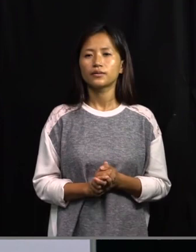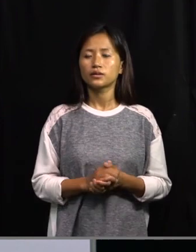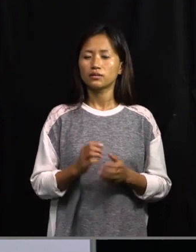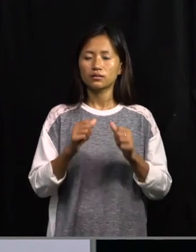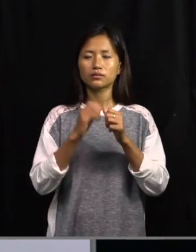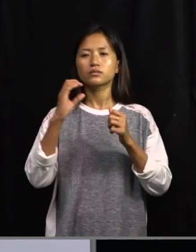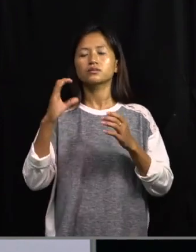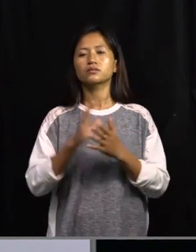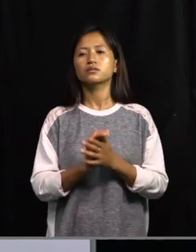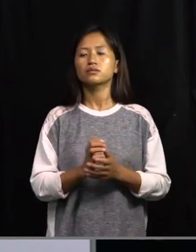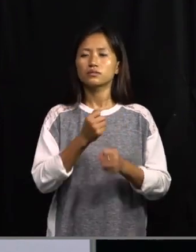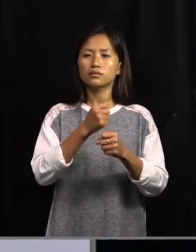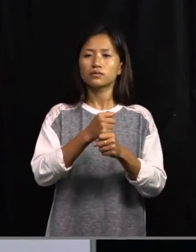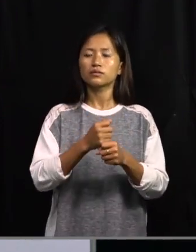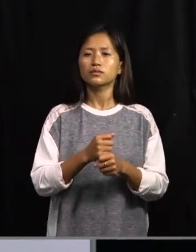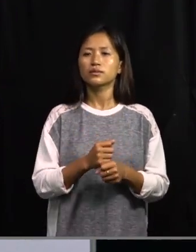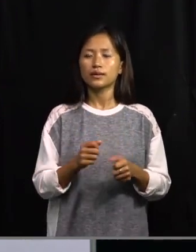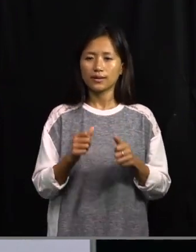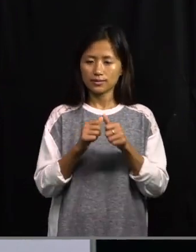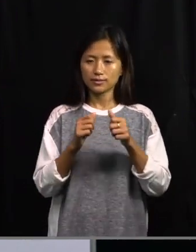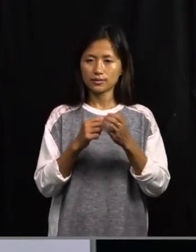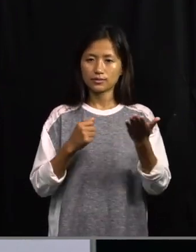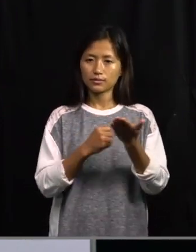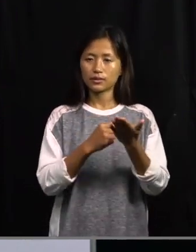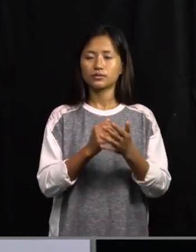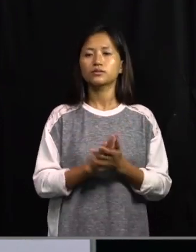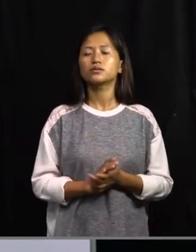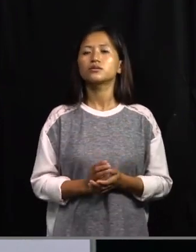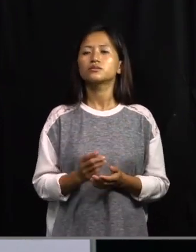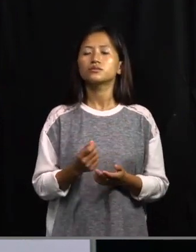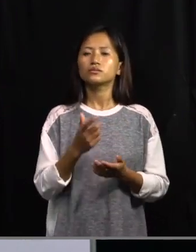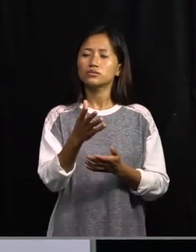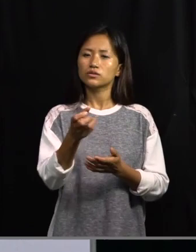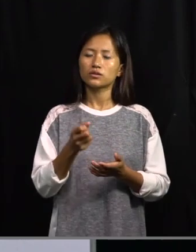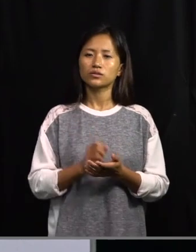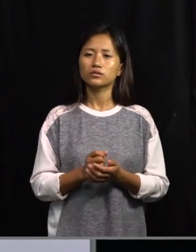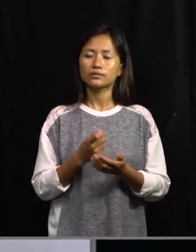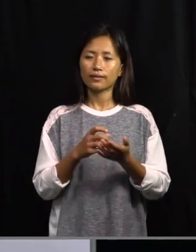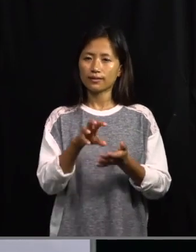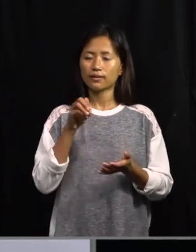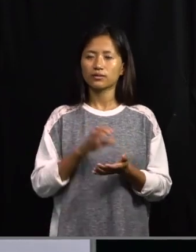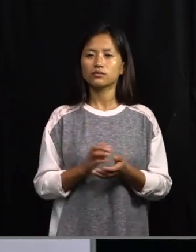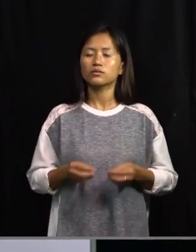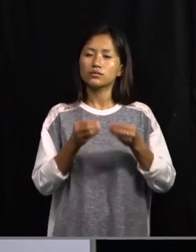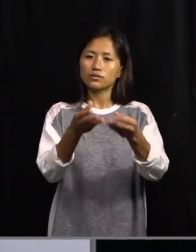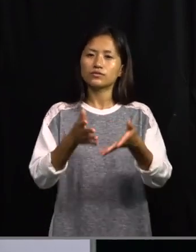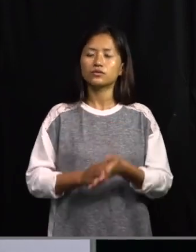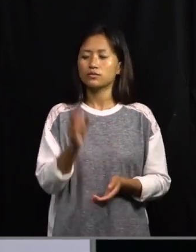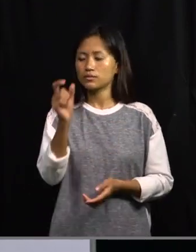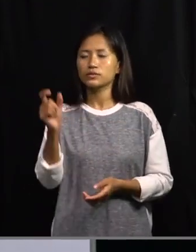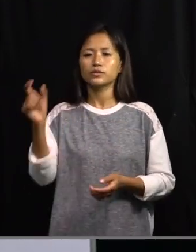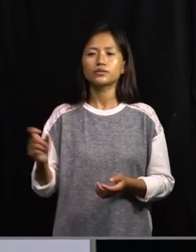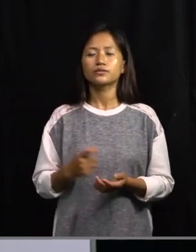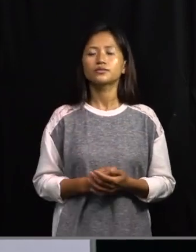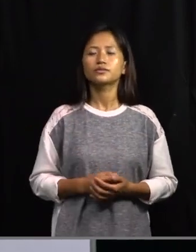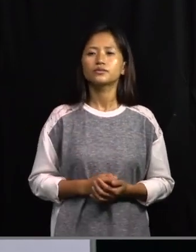accordingly, the government will make an assessment as to how much to charge as tax for the benefit that they give to the people in the vicinity.